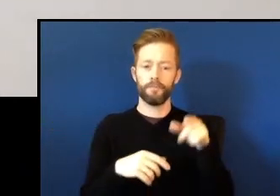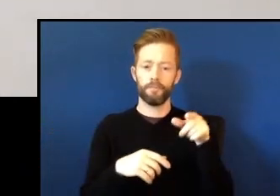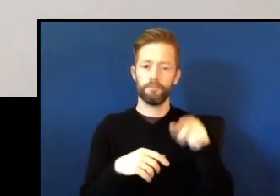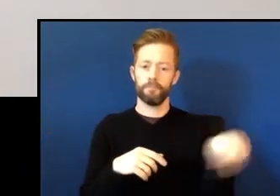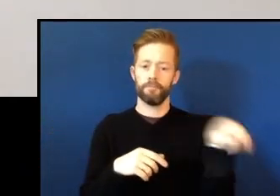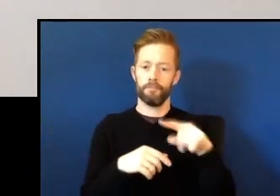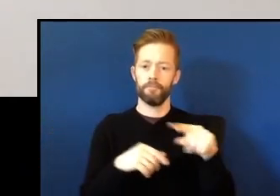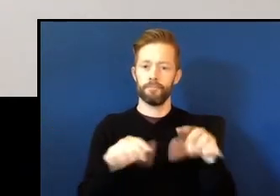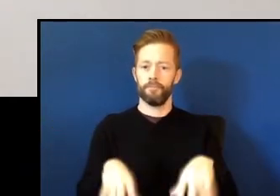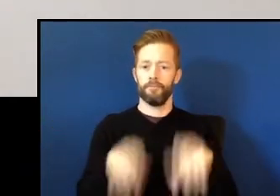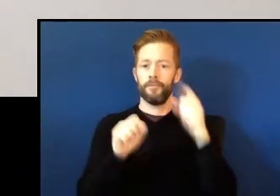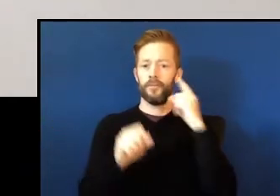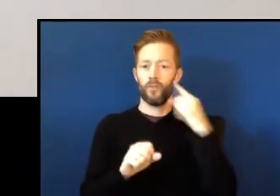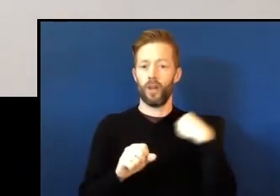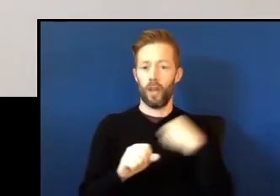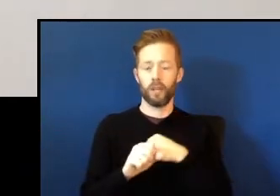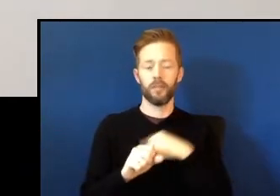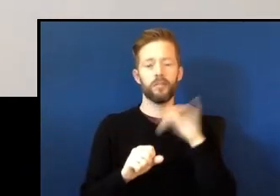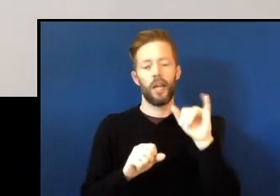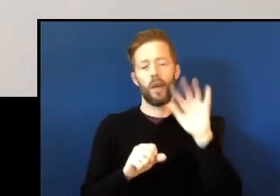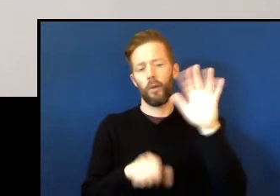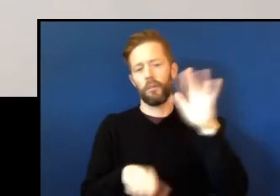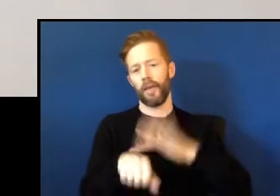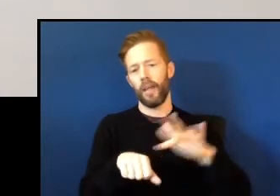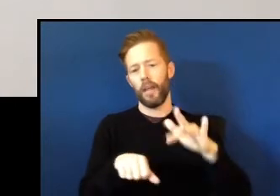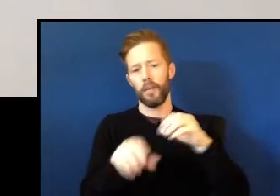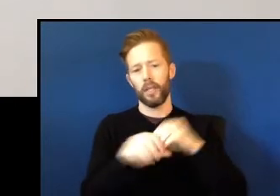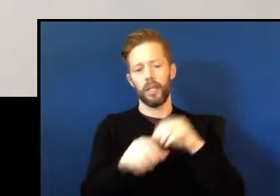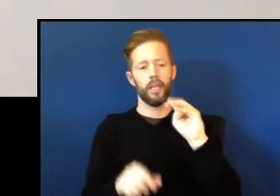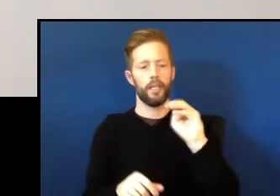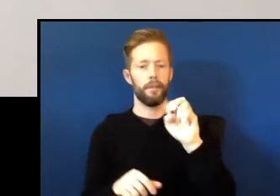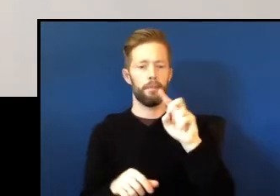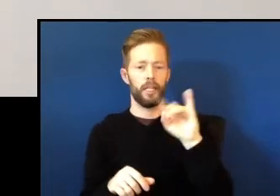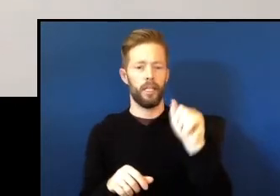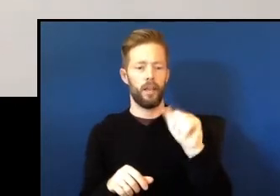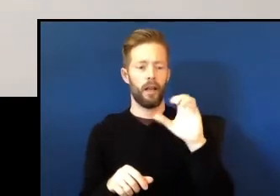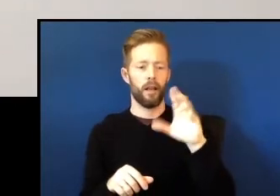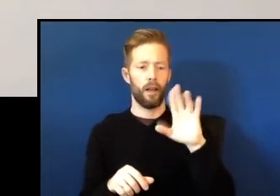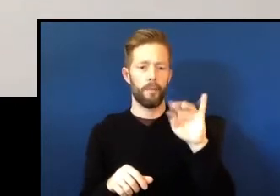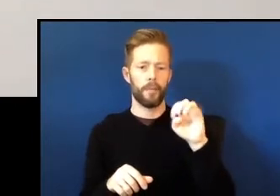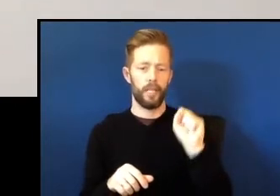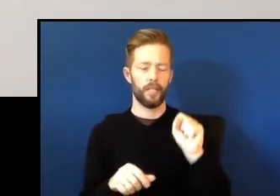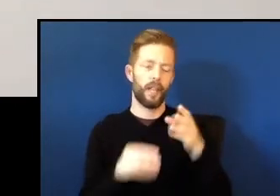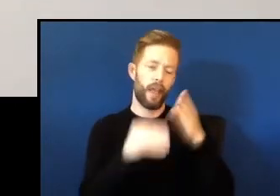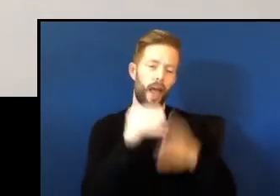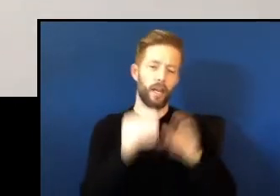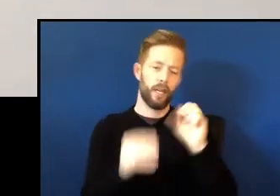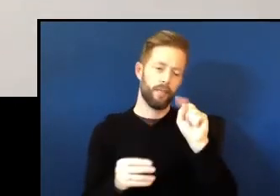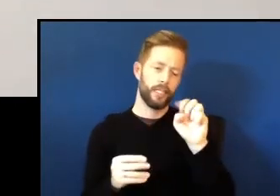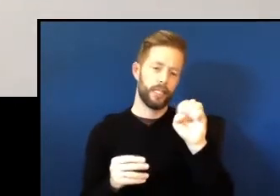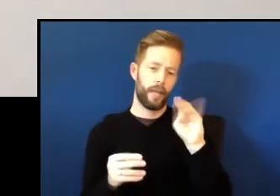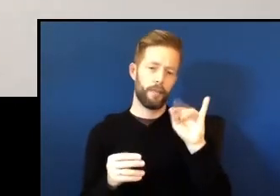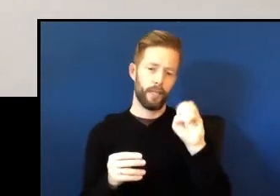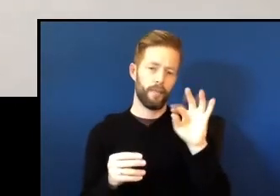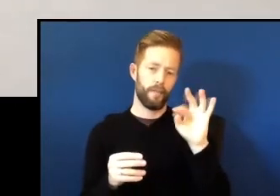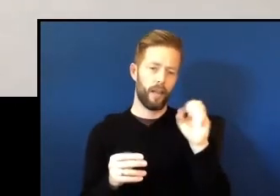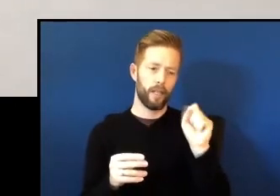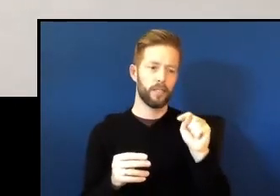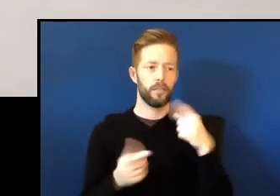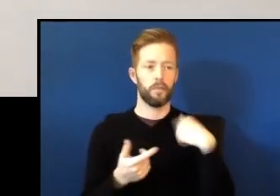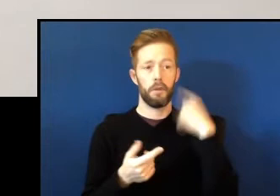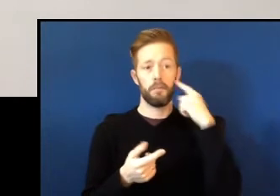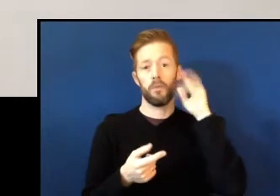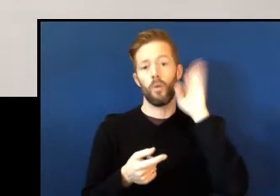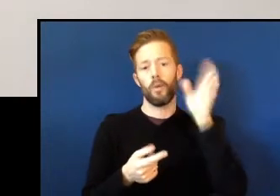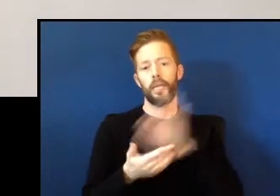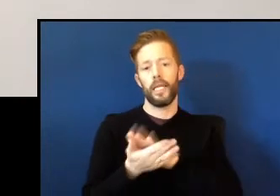has done for us, and these will all be made available in our media cubbies at the end of STEMIEFest. Yeah, so I think that